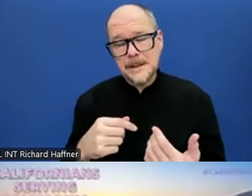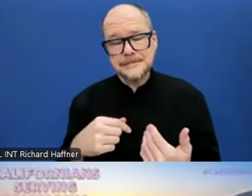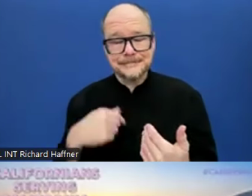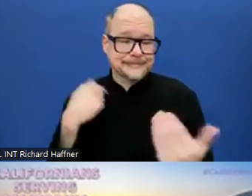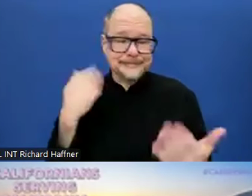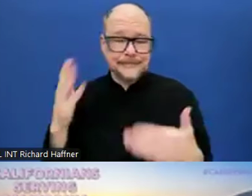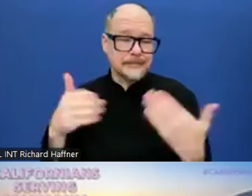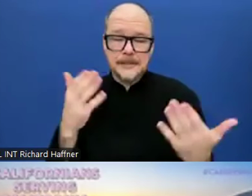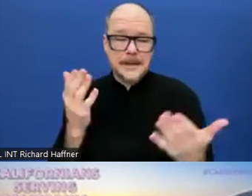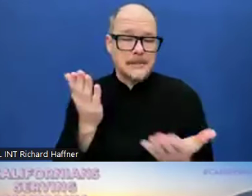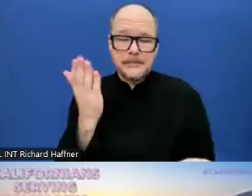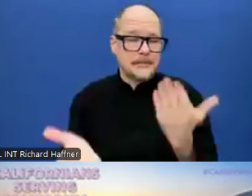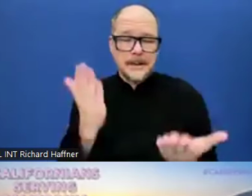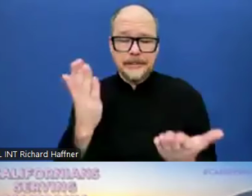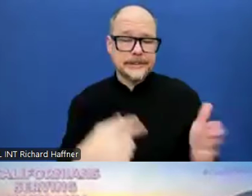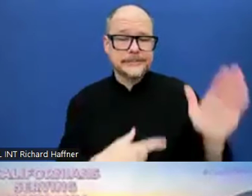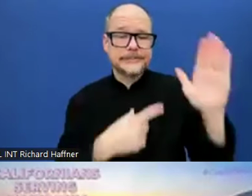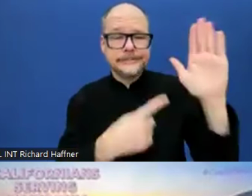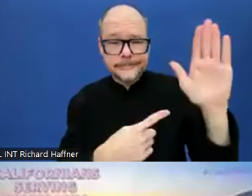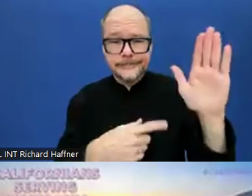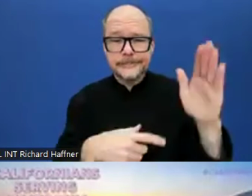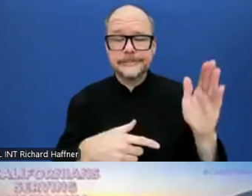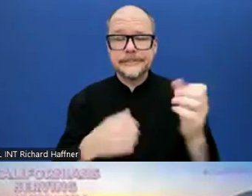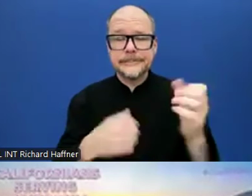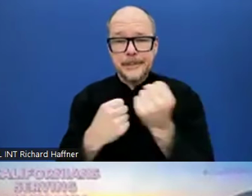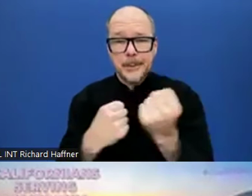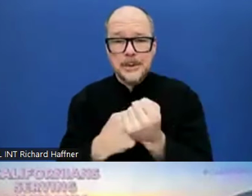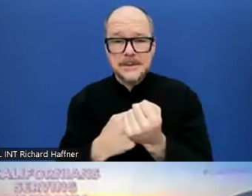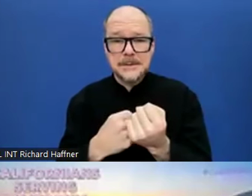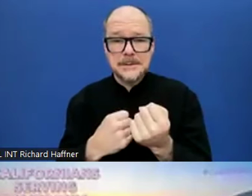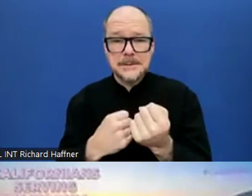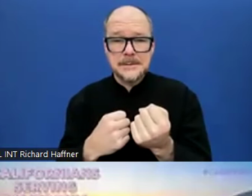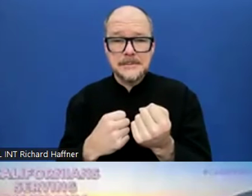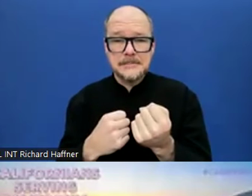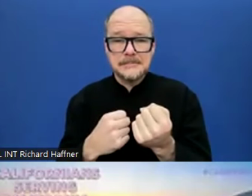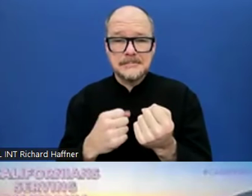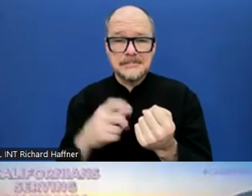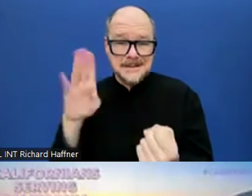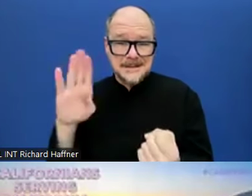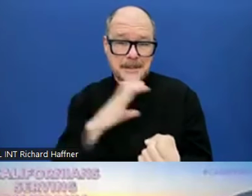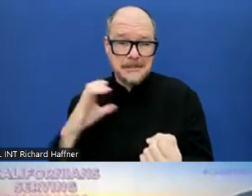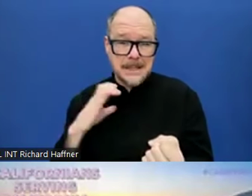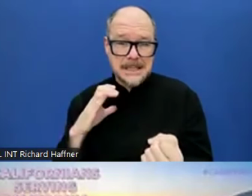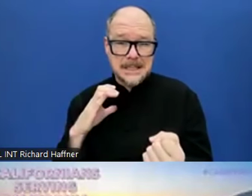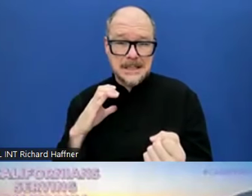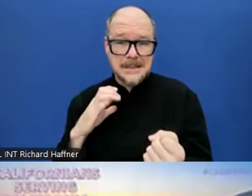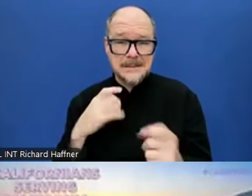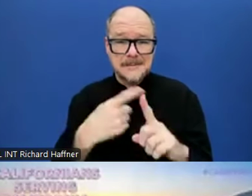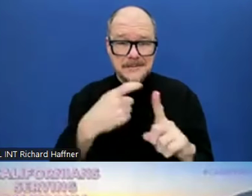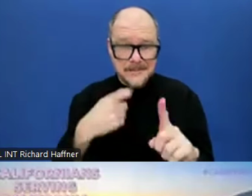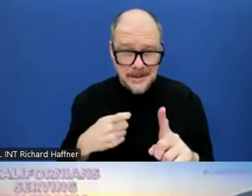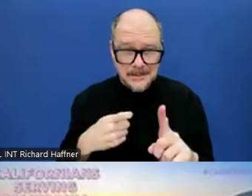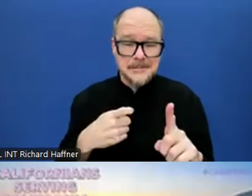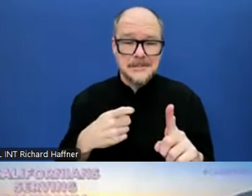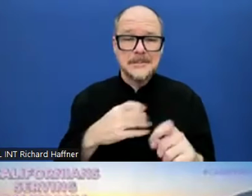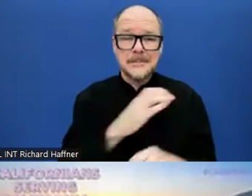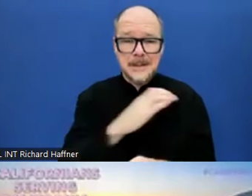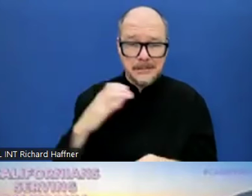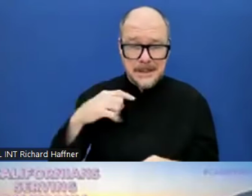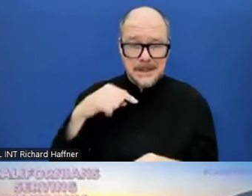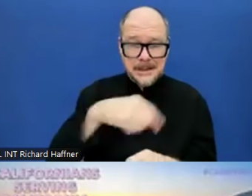maybe by a show of hands supports that the subcommittee is comprised solely of members